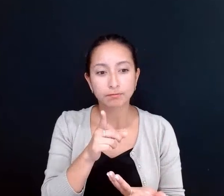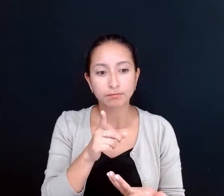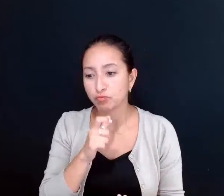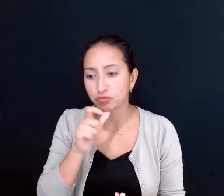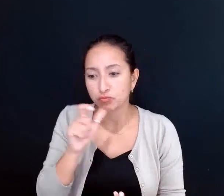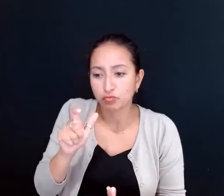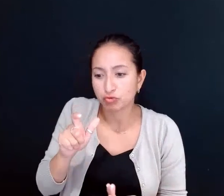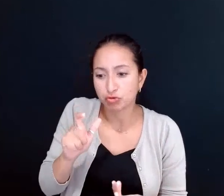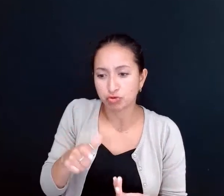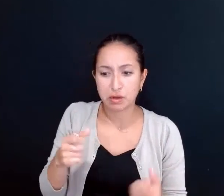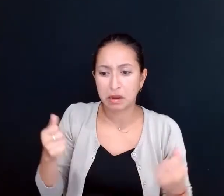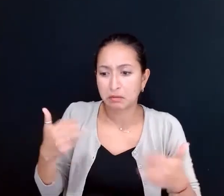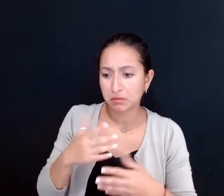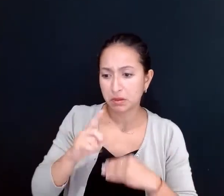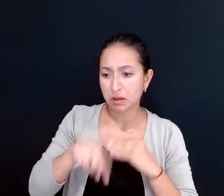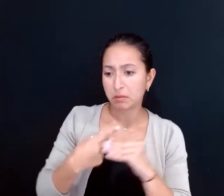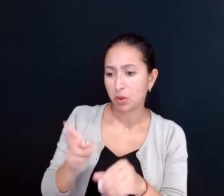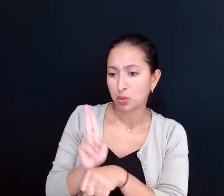accounts. No.